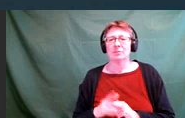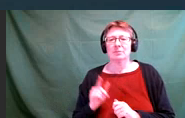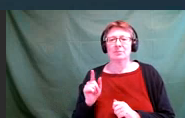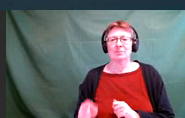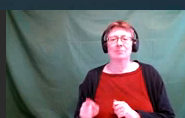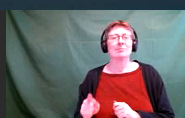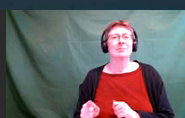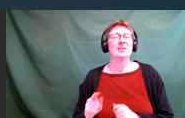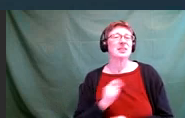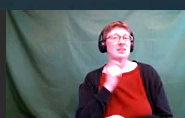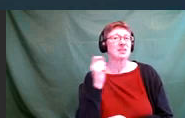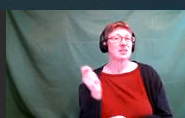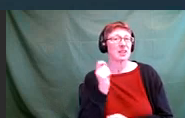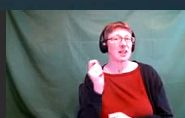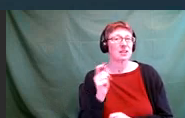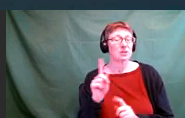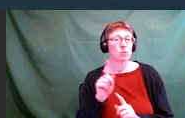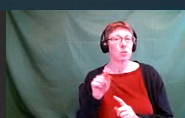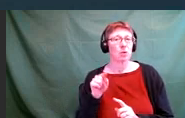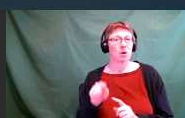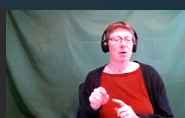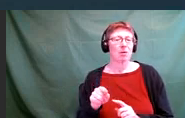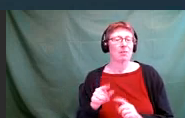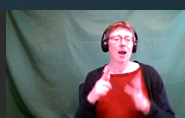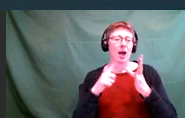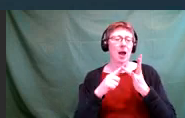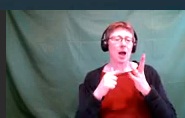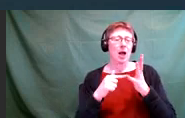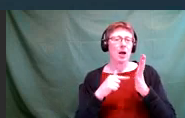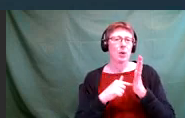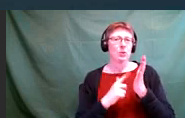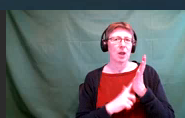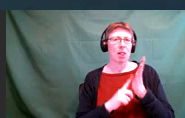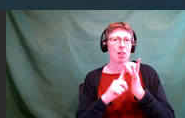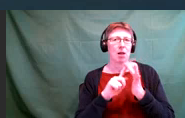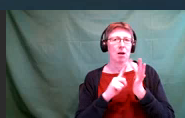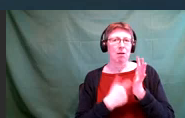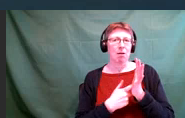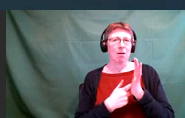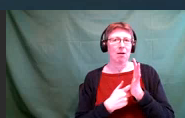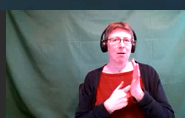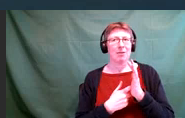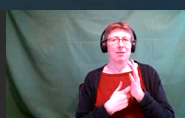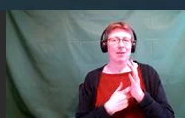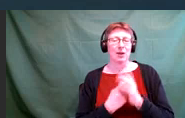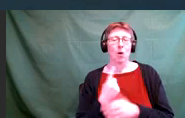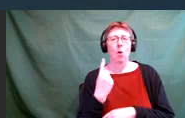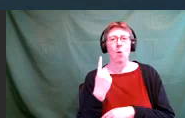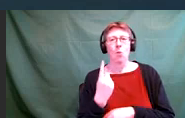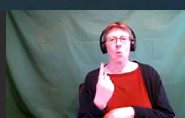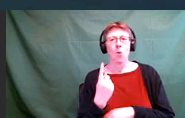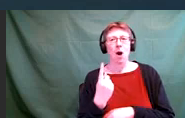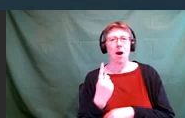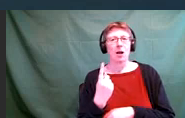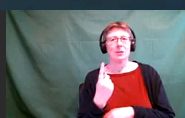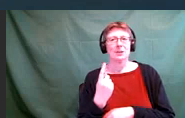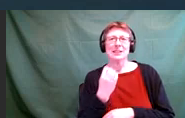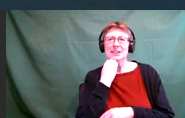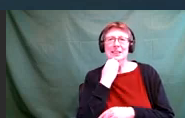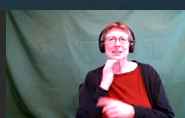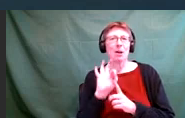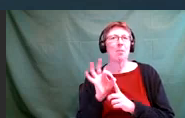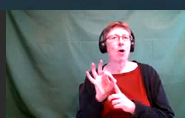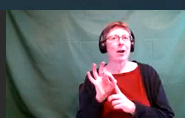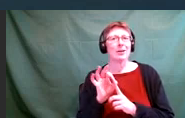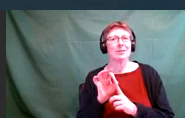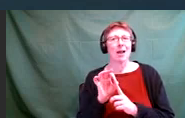success is explained as being an outlier, as being that one point in the data set that's